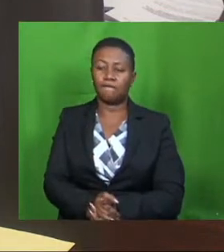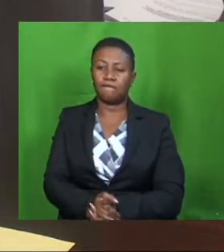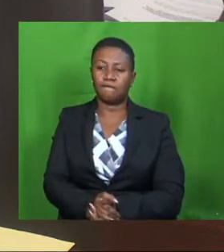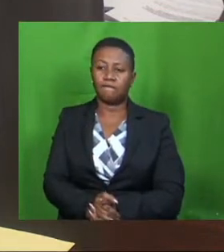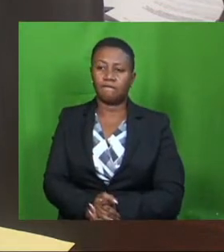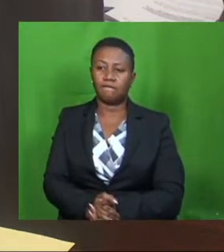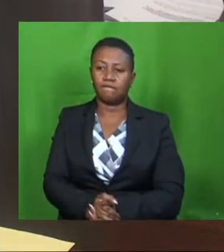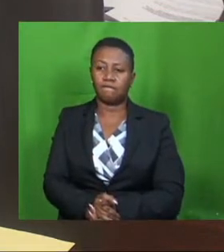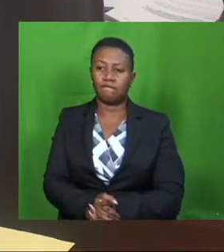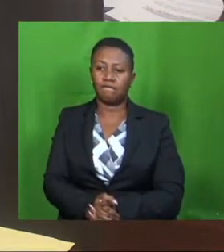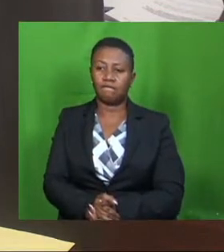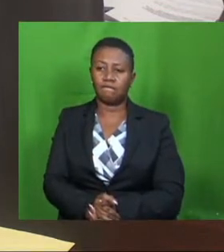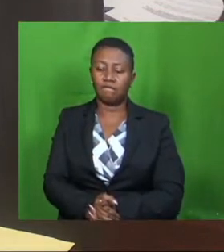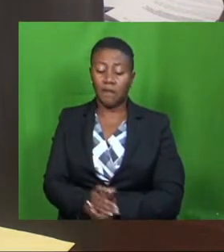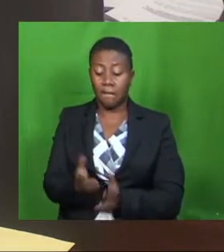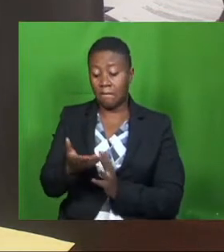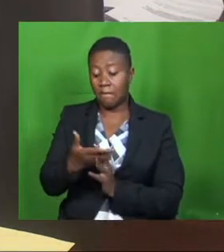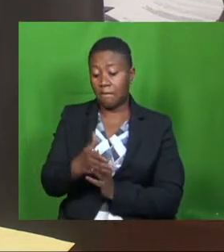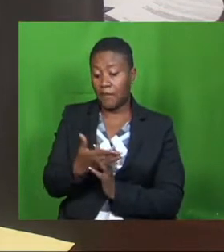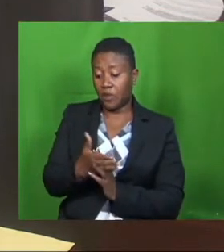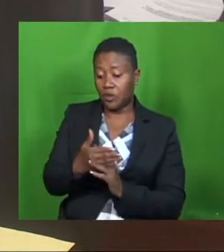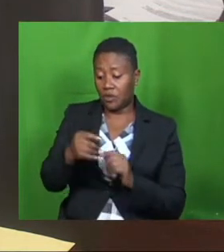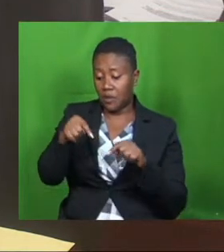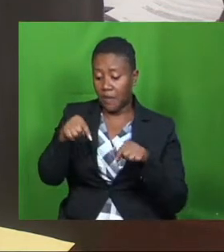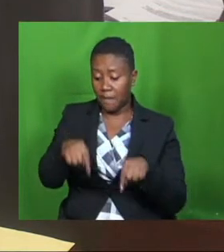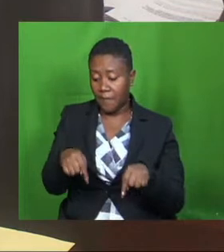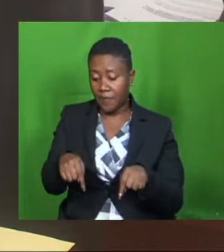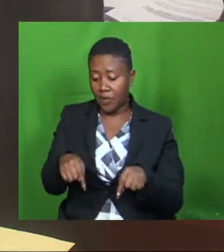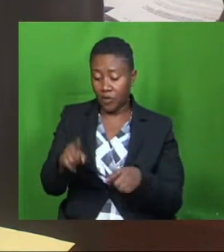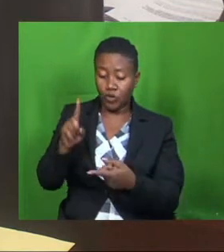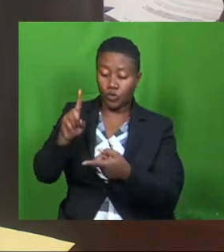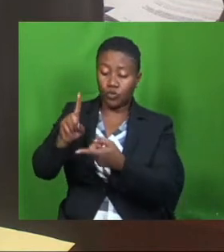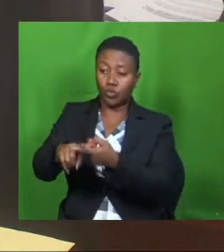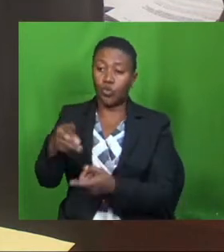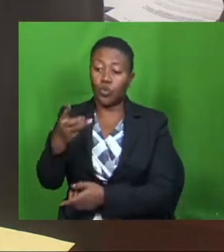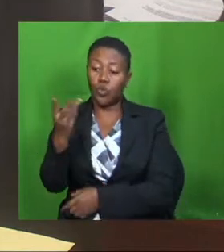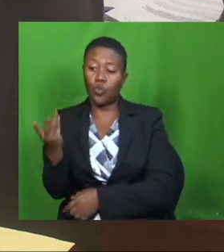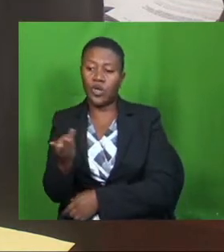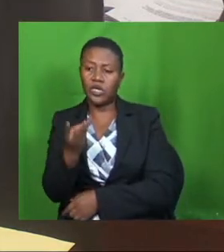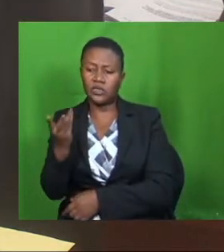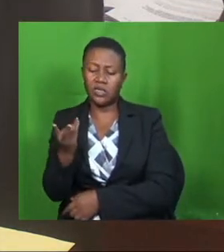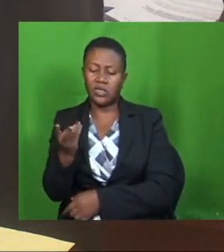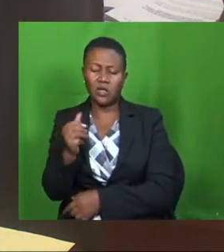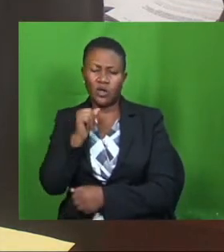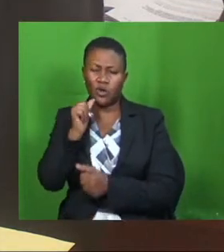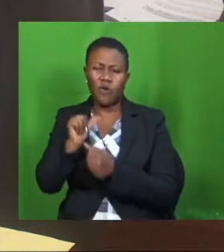Service Board meeting, we were to the minister for some